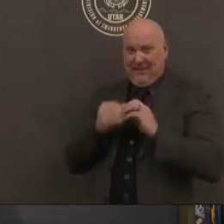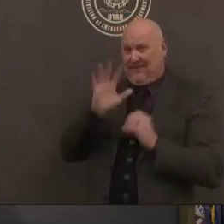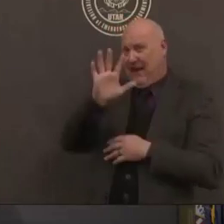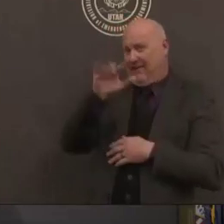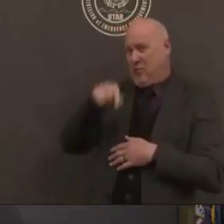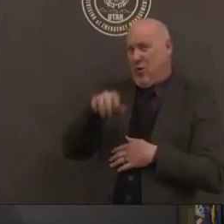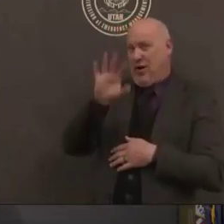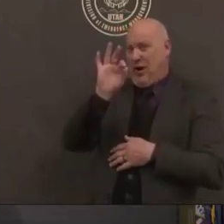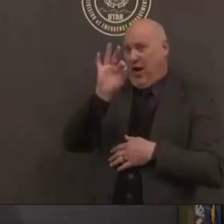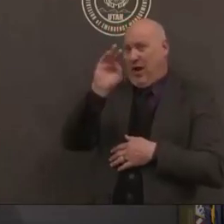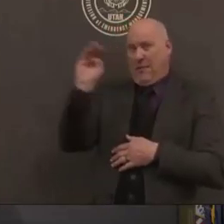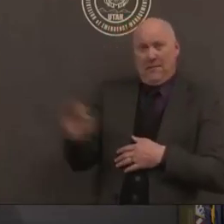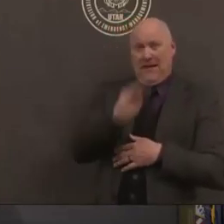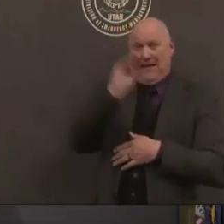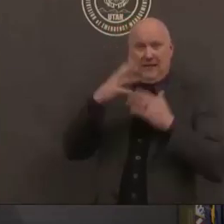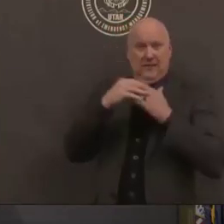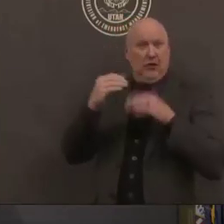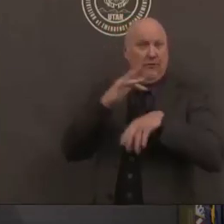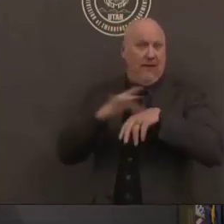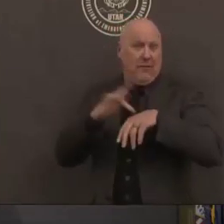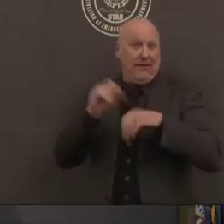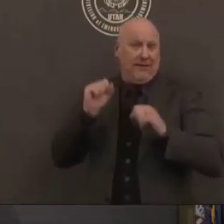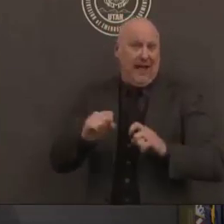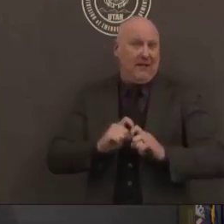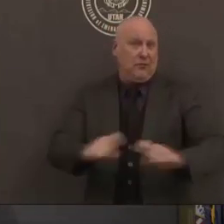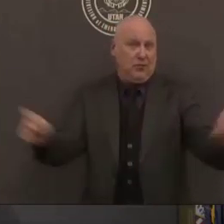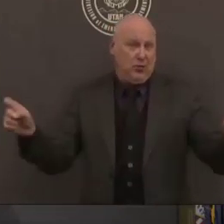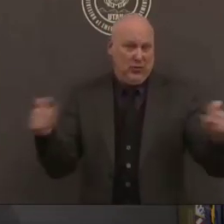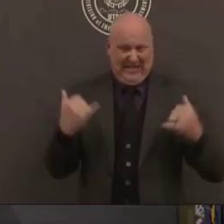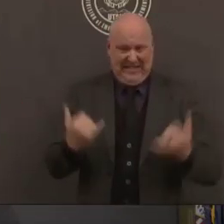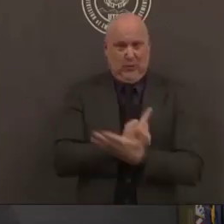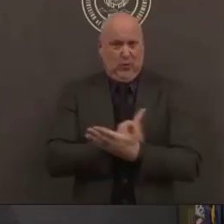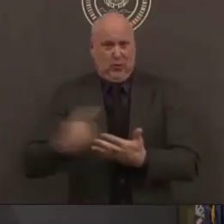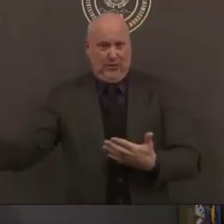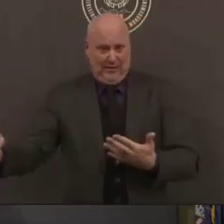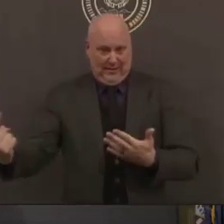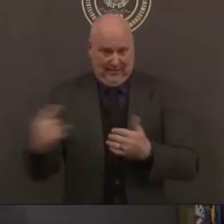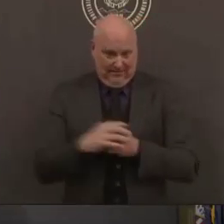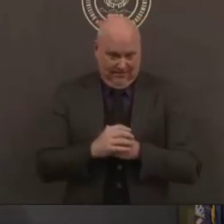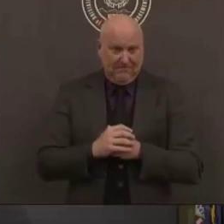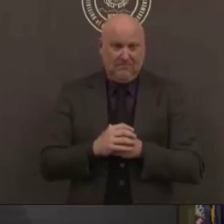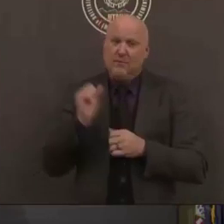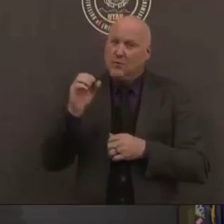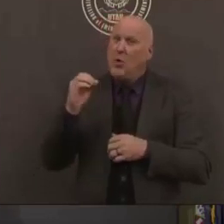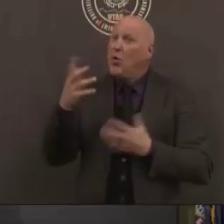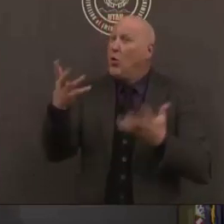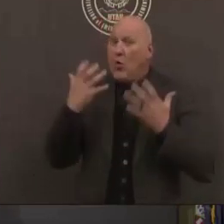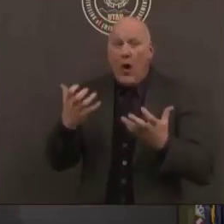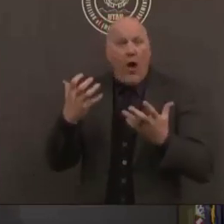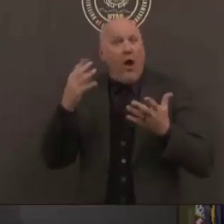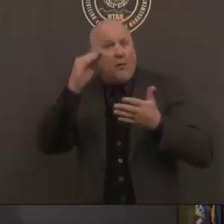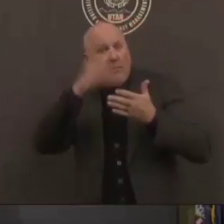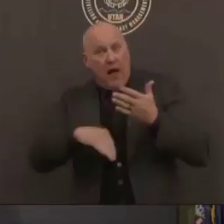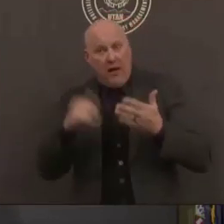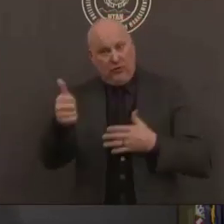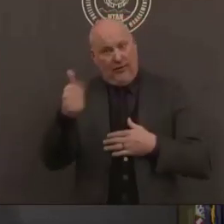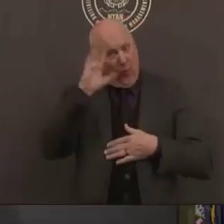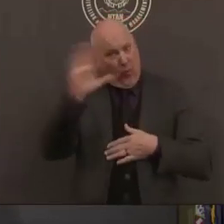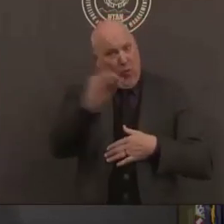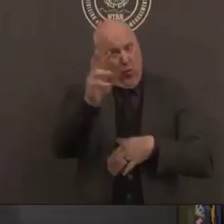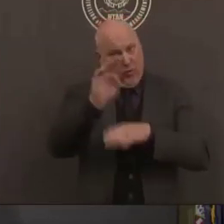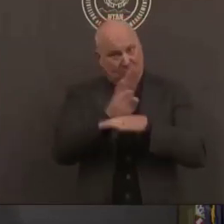round. To apply for the small business loan, businesses should go to the coronavirus.utah.gov